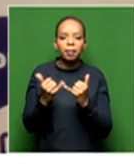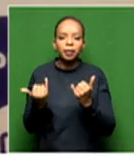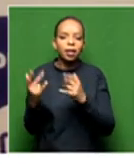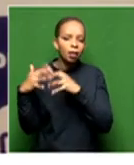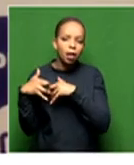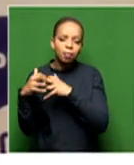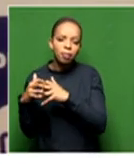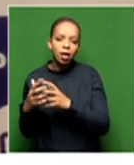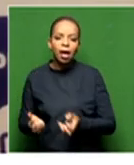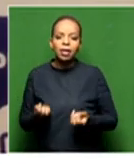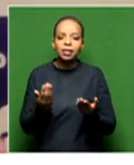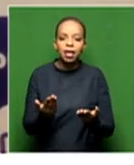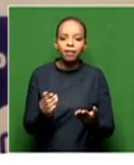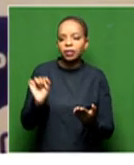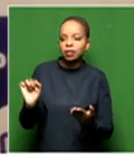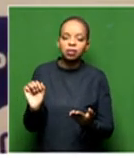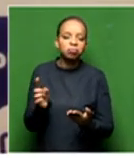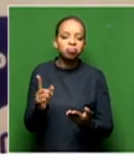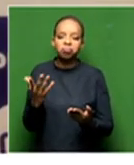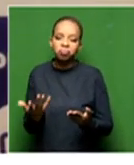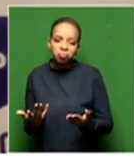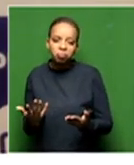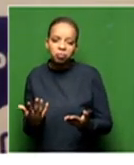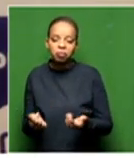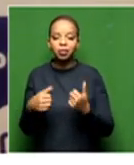or a service they wish to offer. And then we introduced them